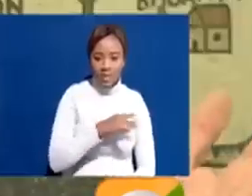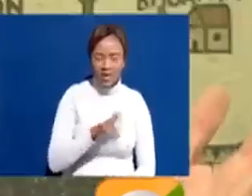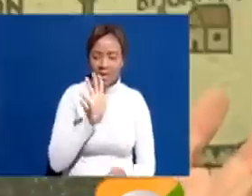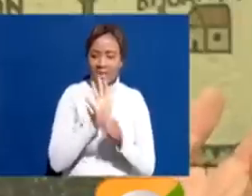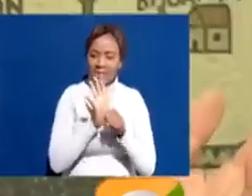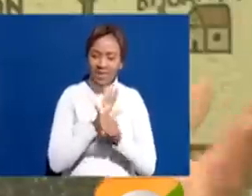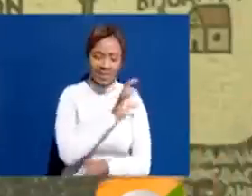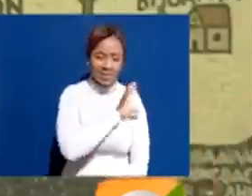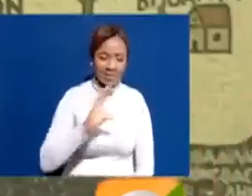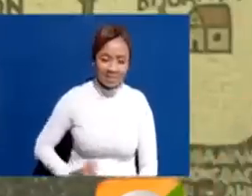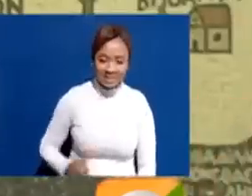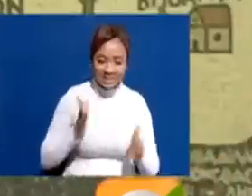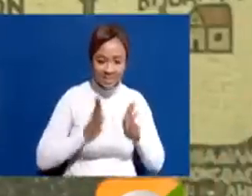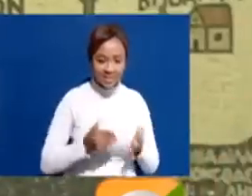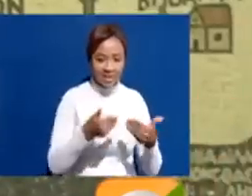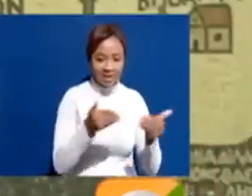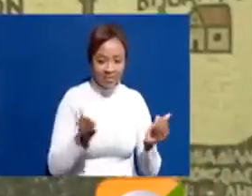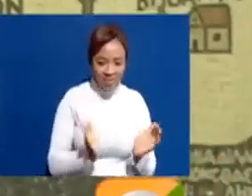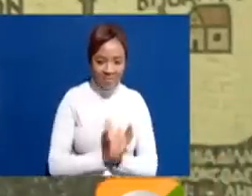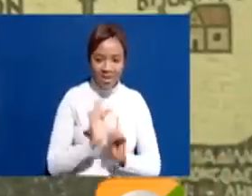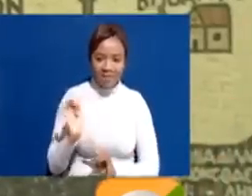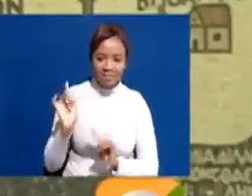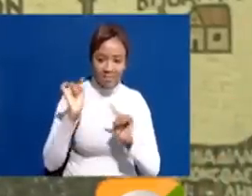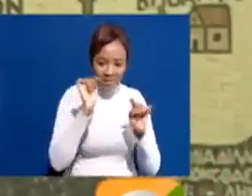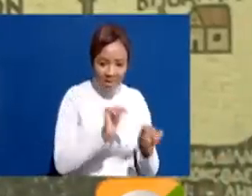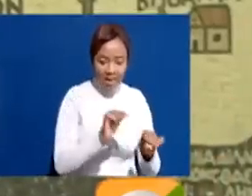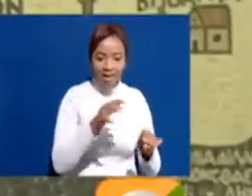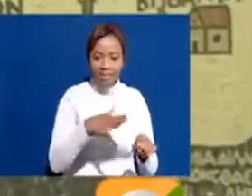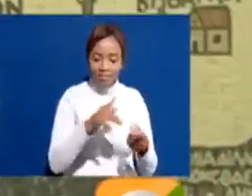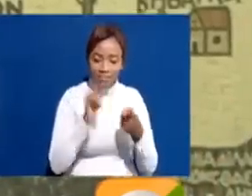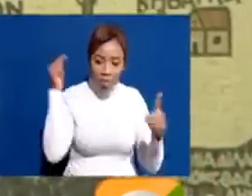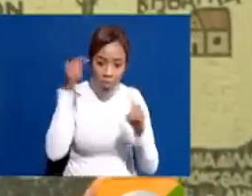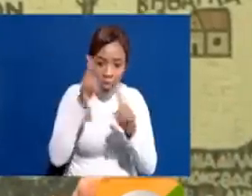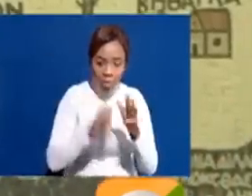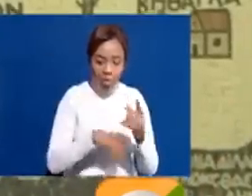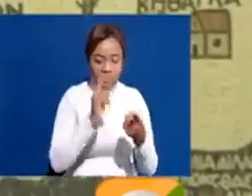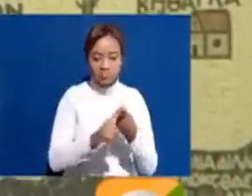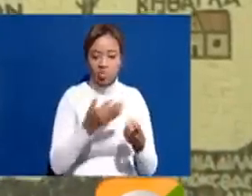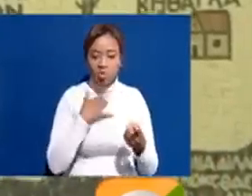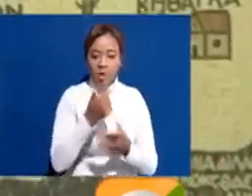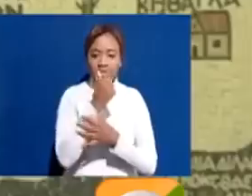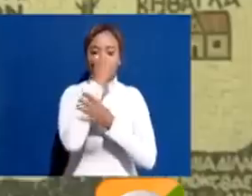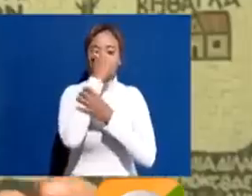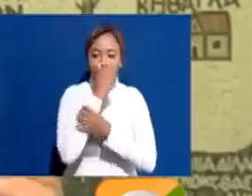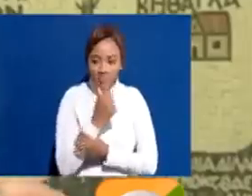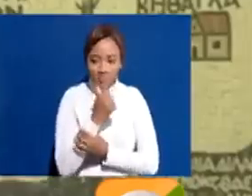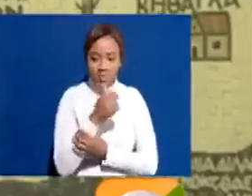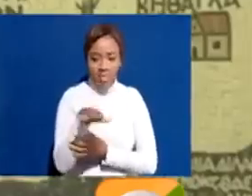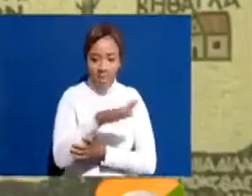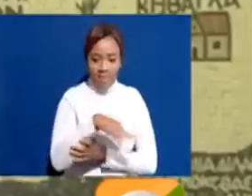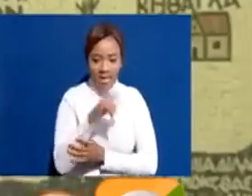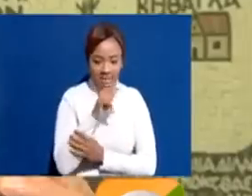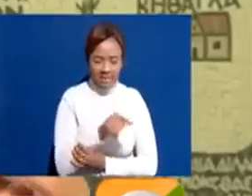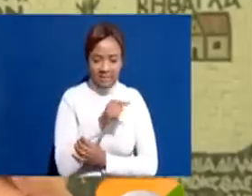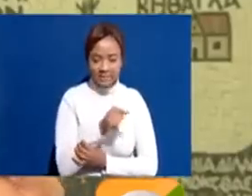over the world and Jordan come to be baptized right here. I would say this site is so